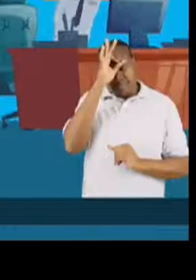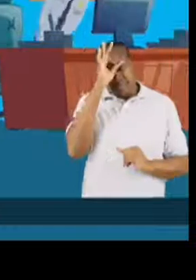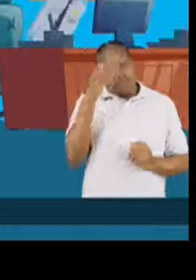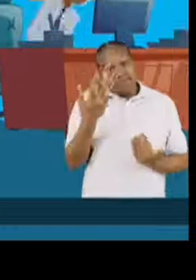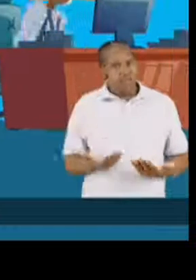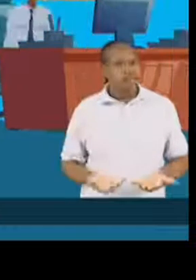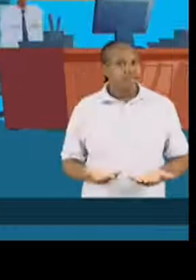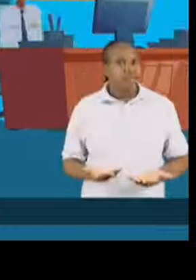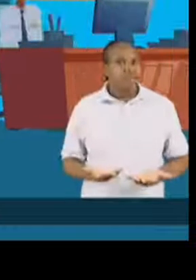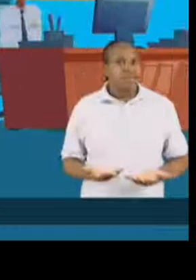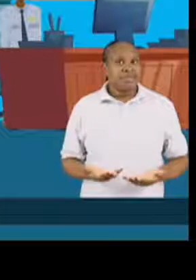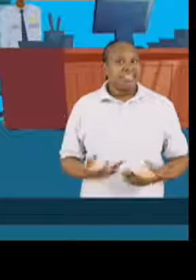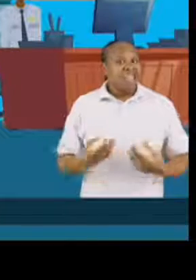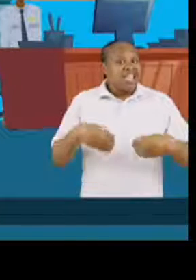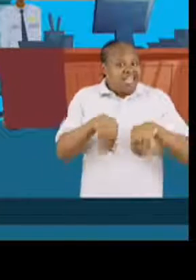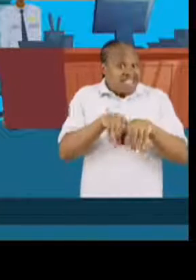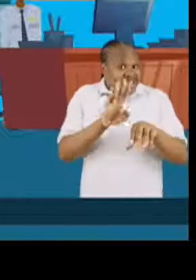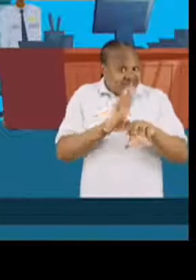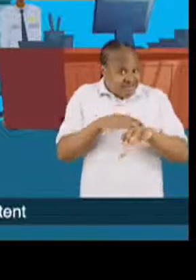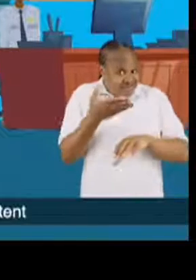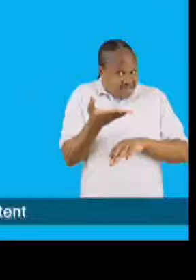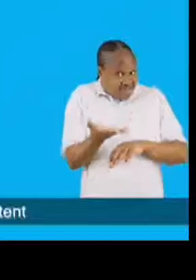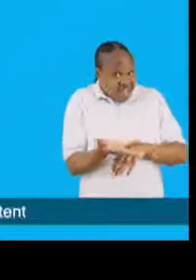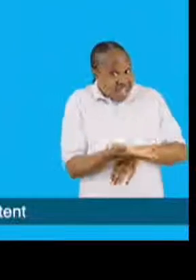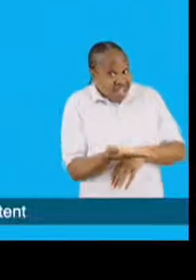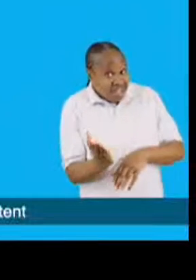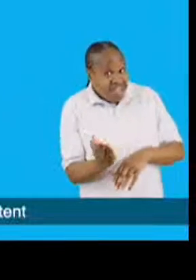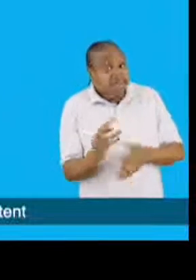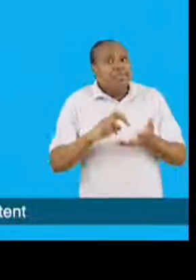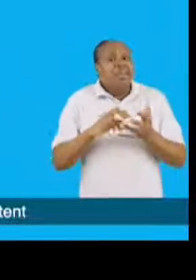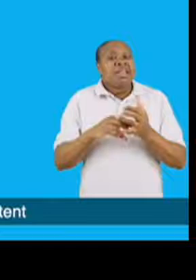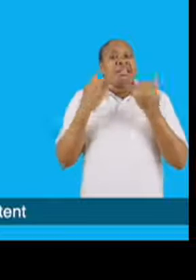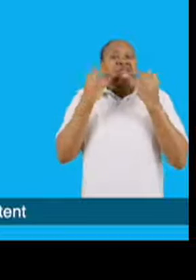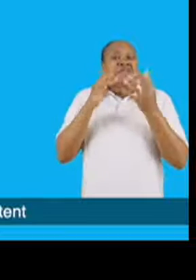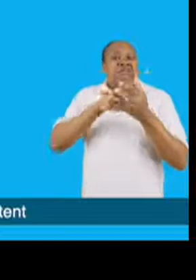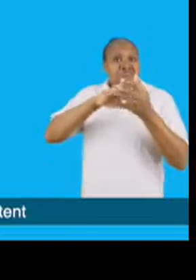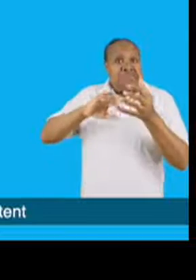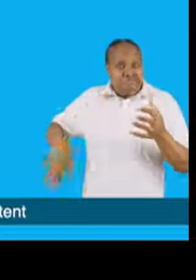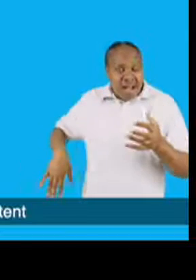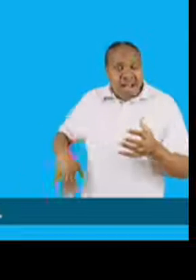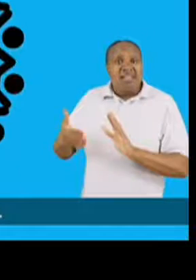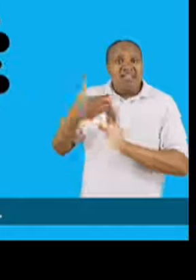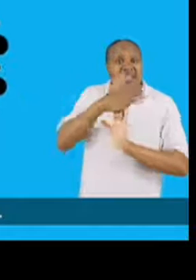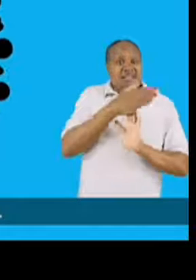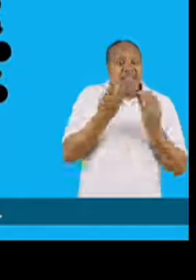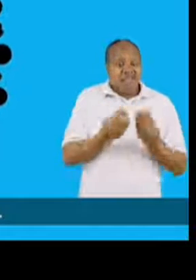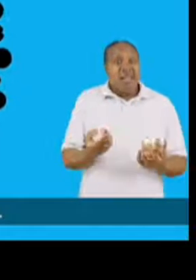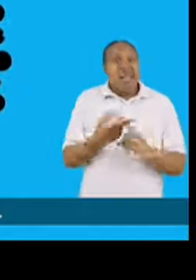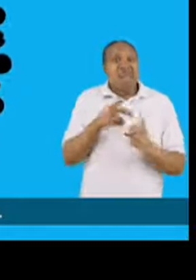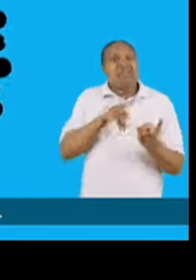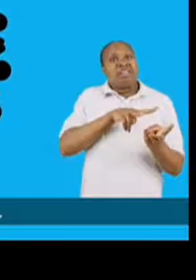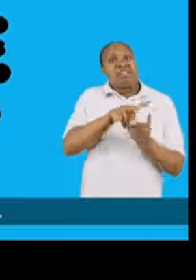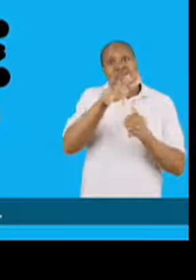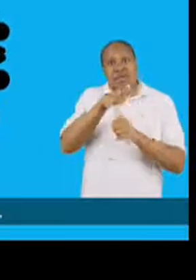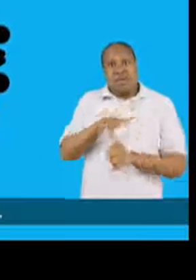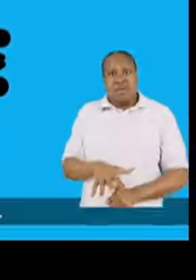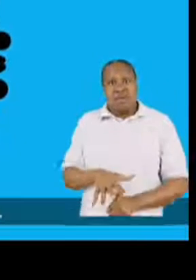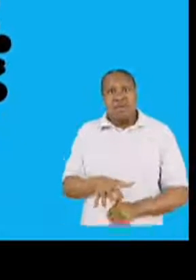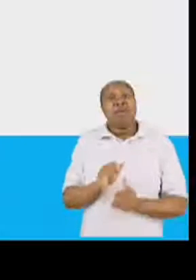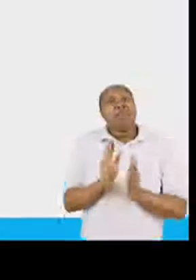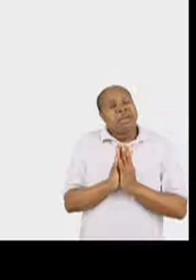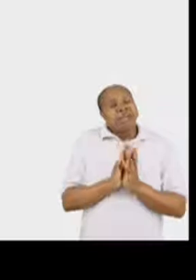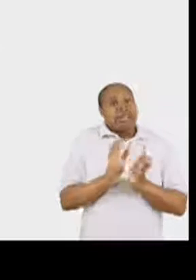visit your nearest police station. By doing this, you help remove the content and save this child from